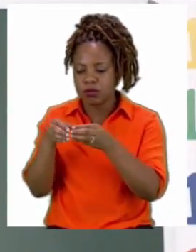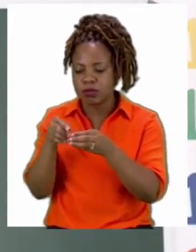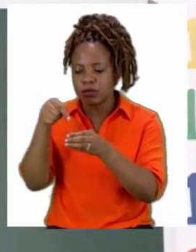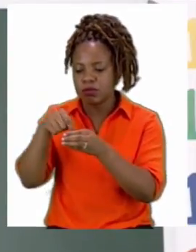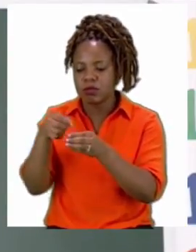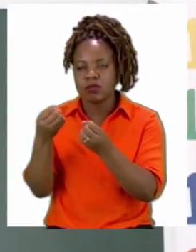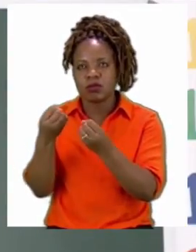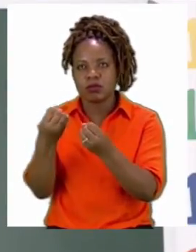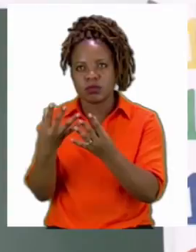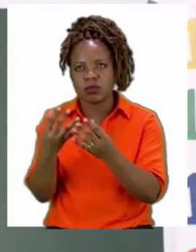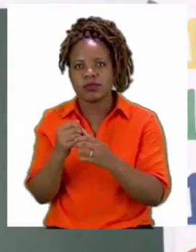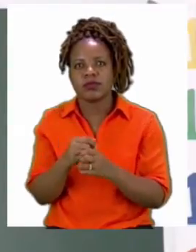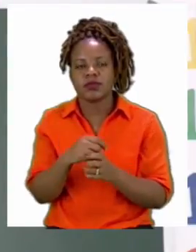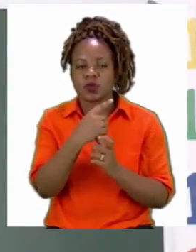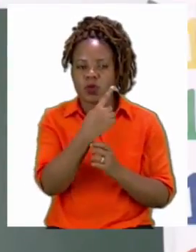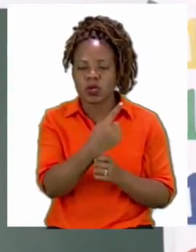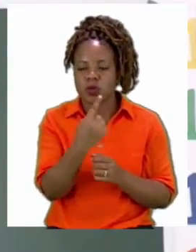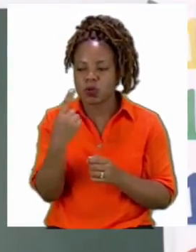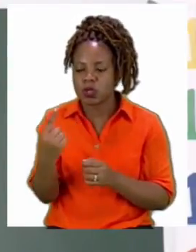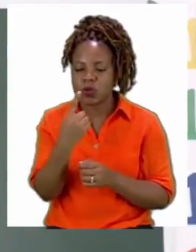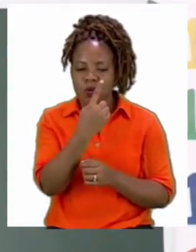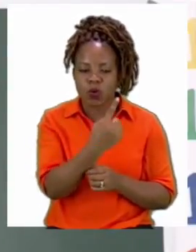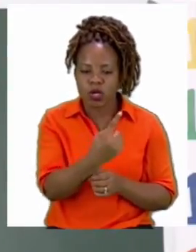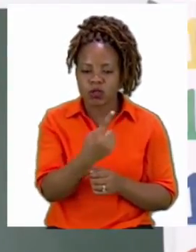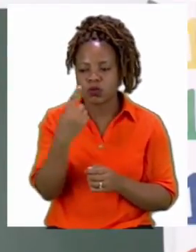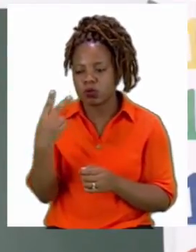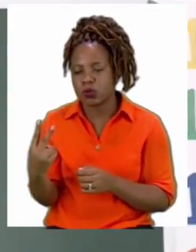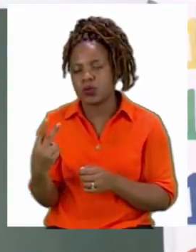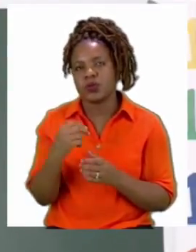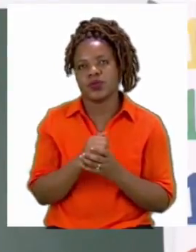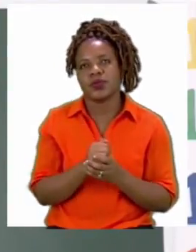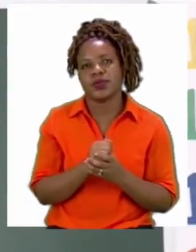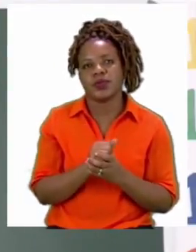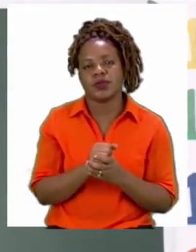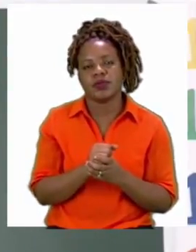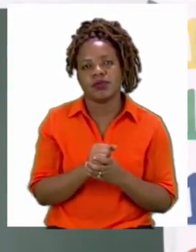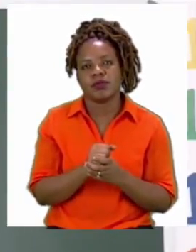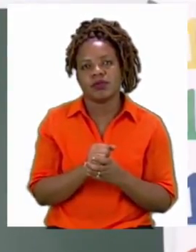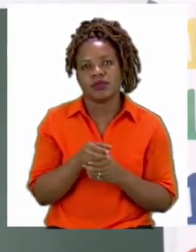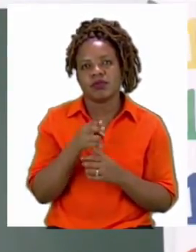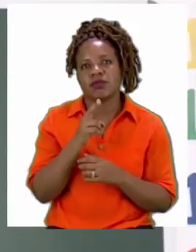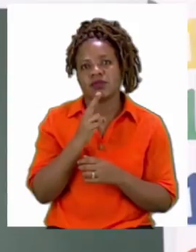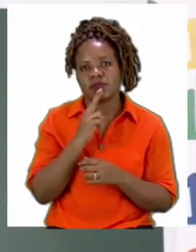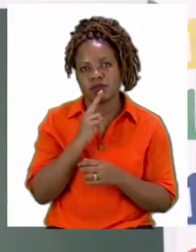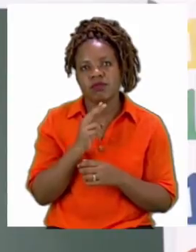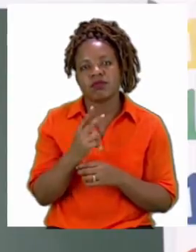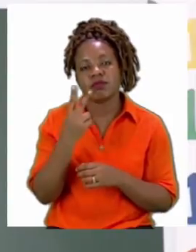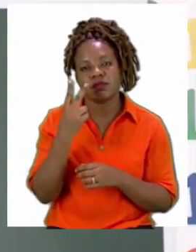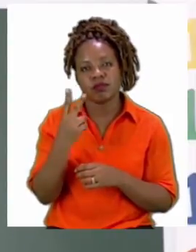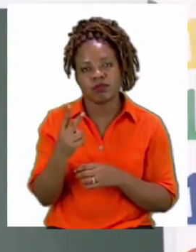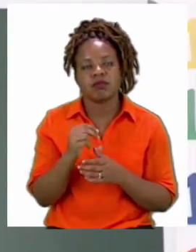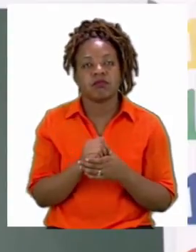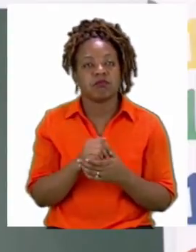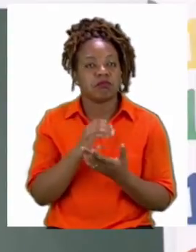say 1, 2. So our answer is 2, which